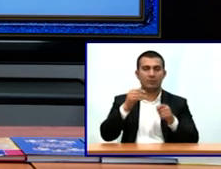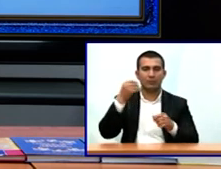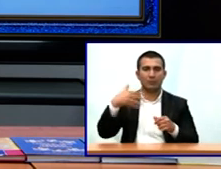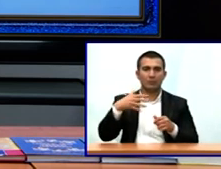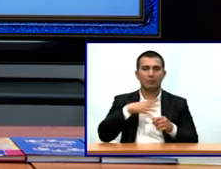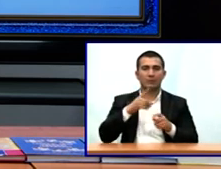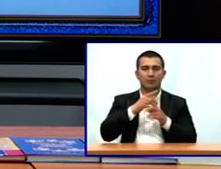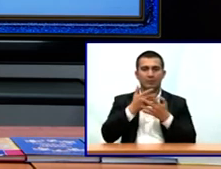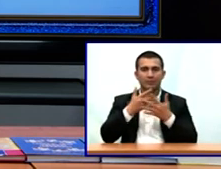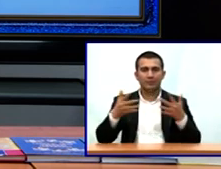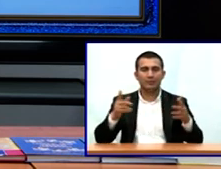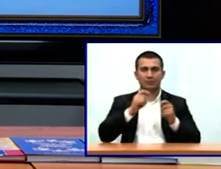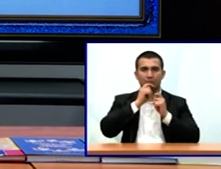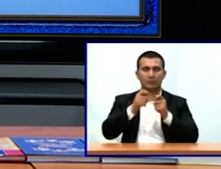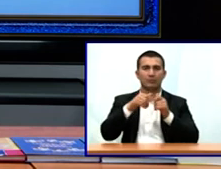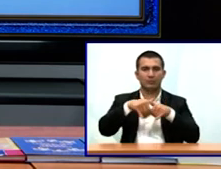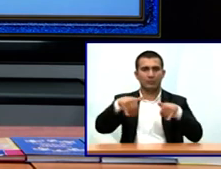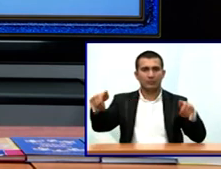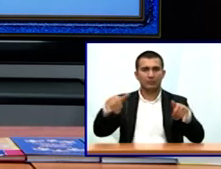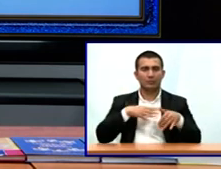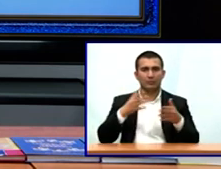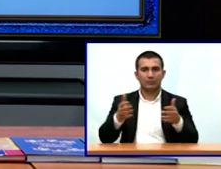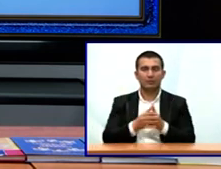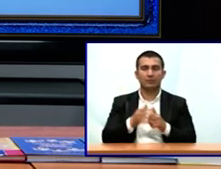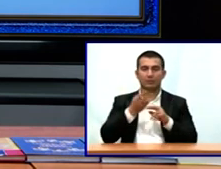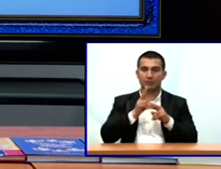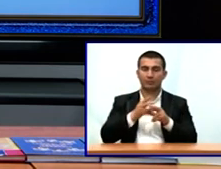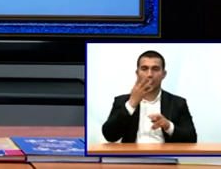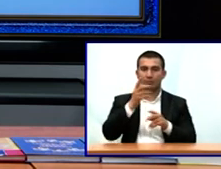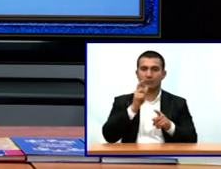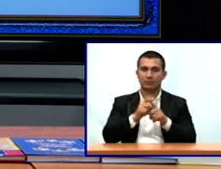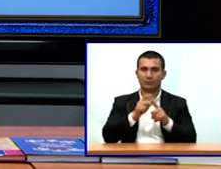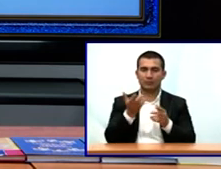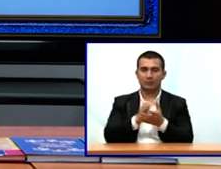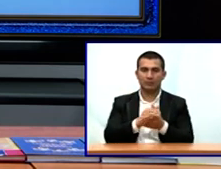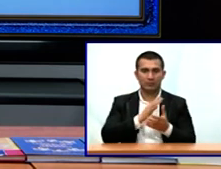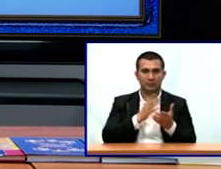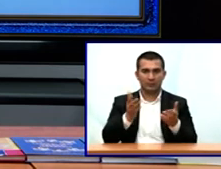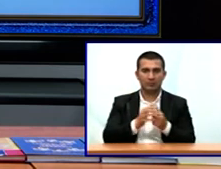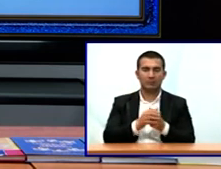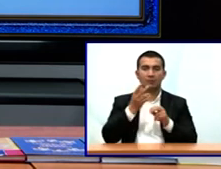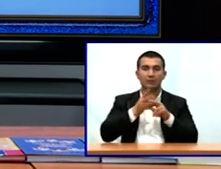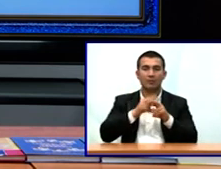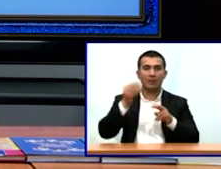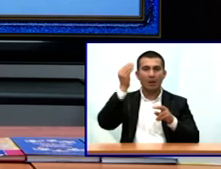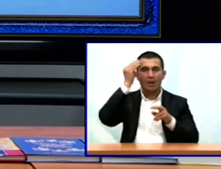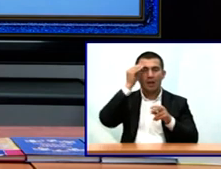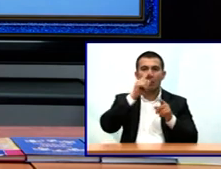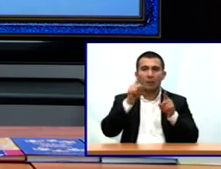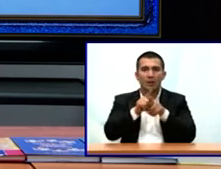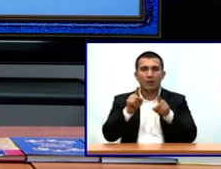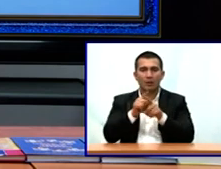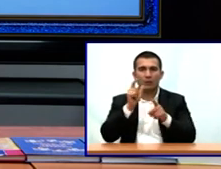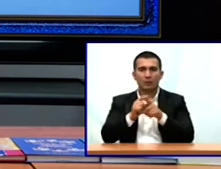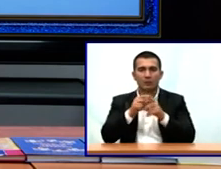berildi. Xo'sh, aziz o'quvchilar, mana to'rtta gap bilan tanishdik. Ushbu gaplarda ma'nosi bir-biriga yaqin